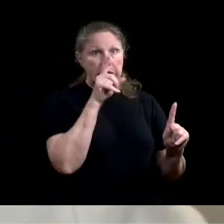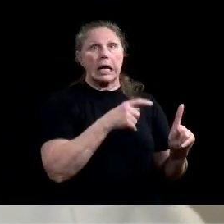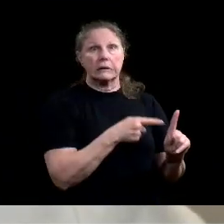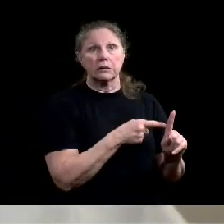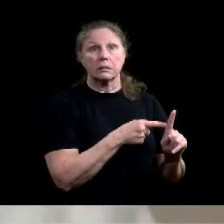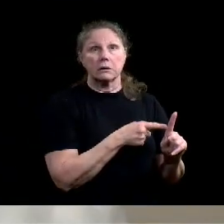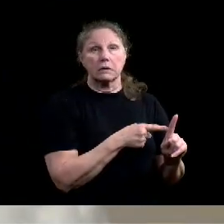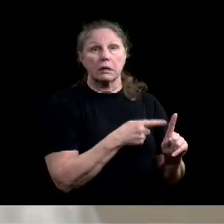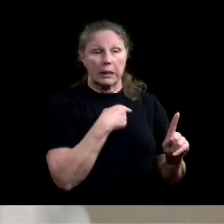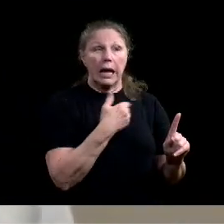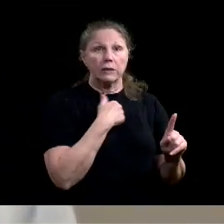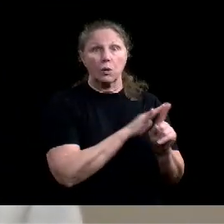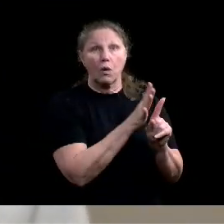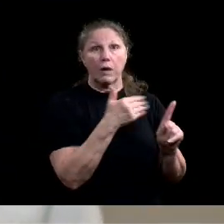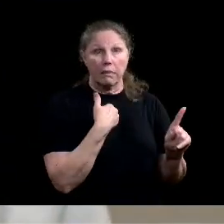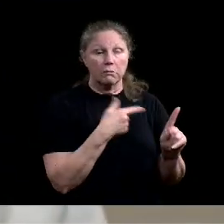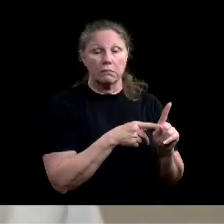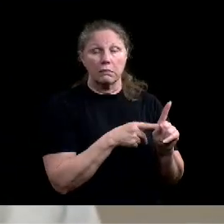of the test characteristics.